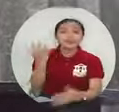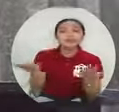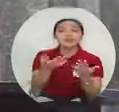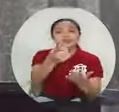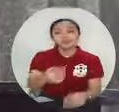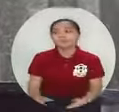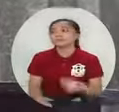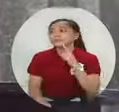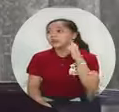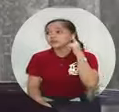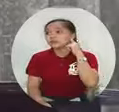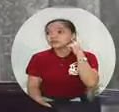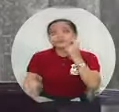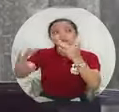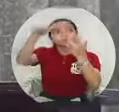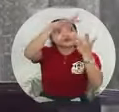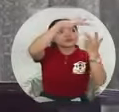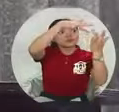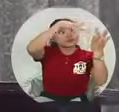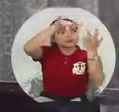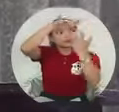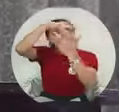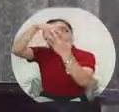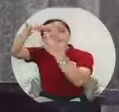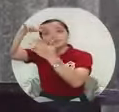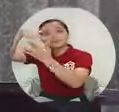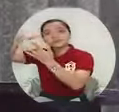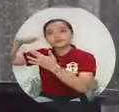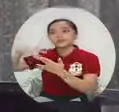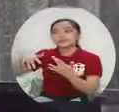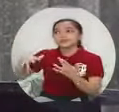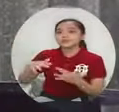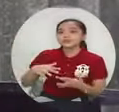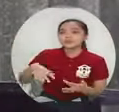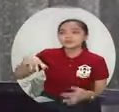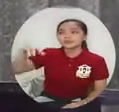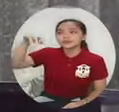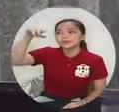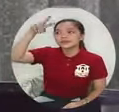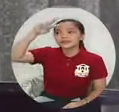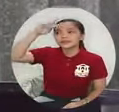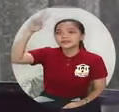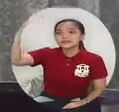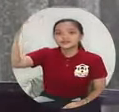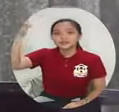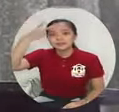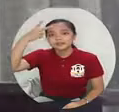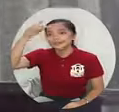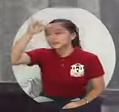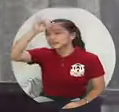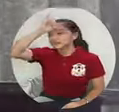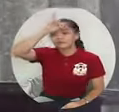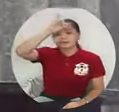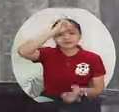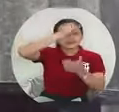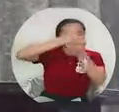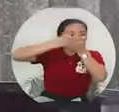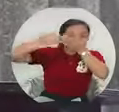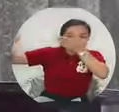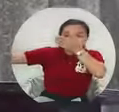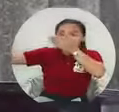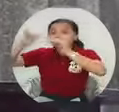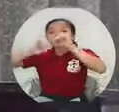So because of some commitment that's been fulfilled, true commitment that some people have